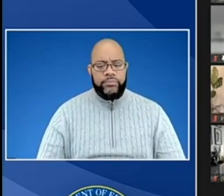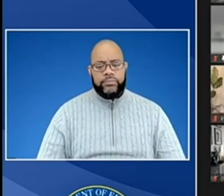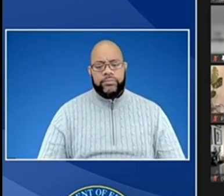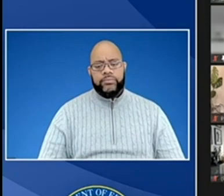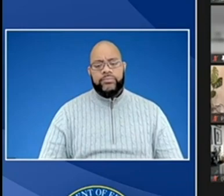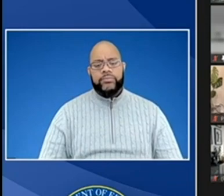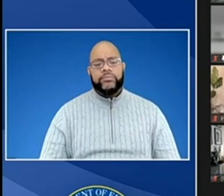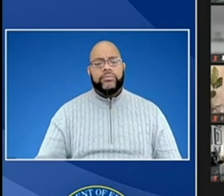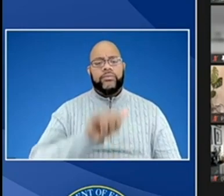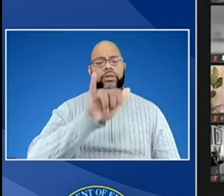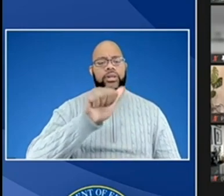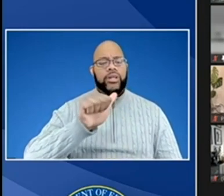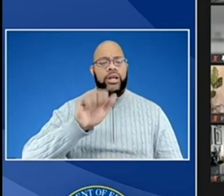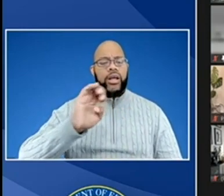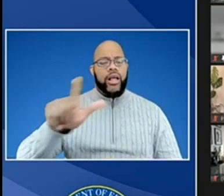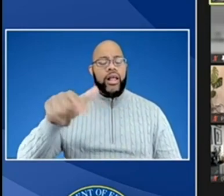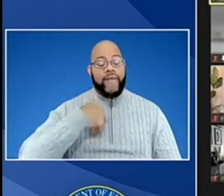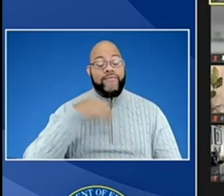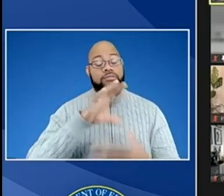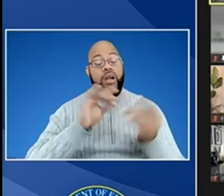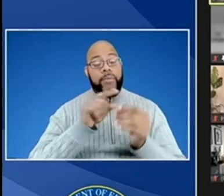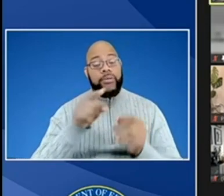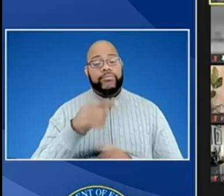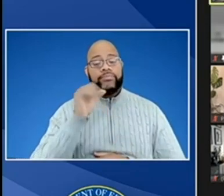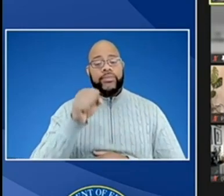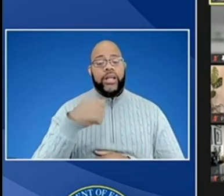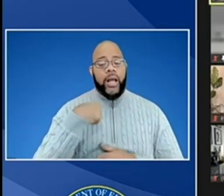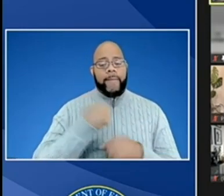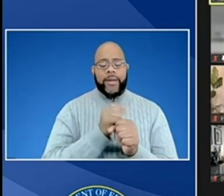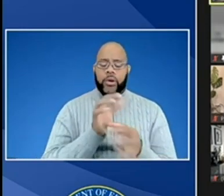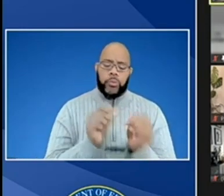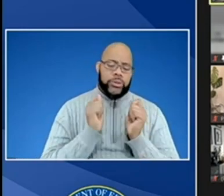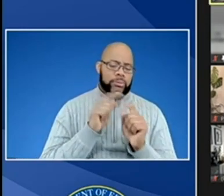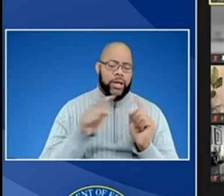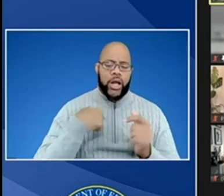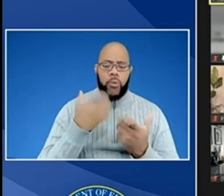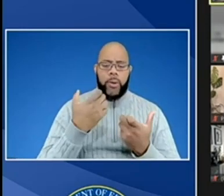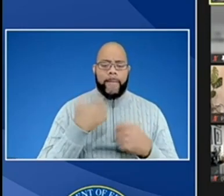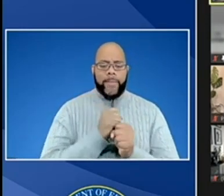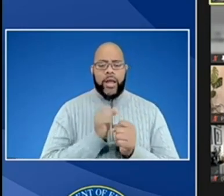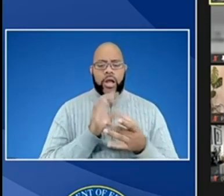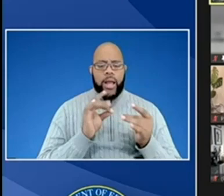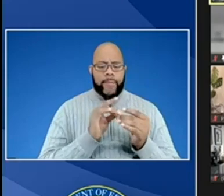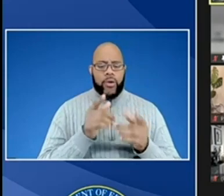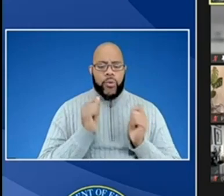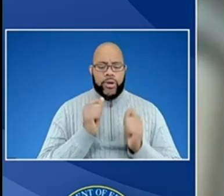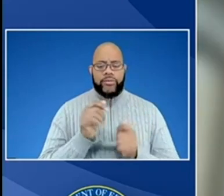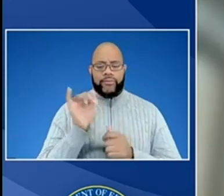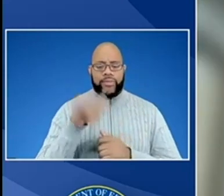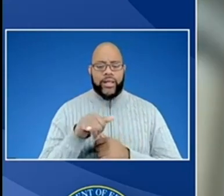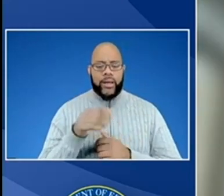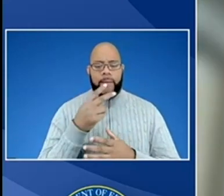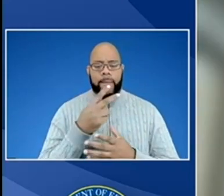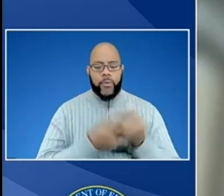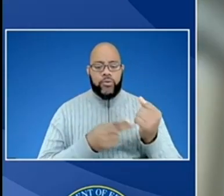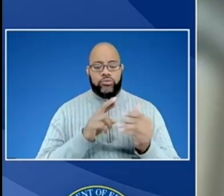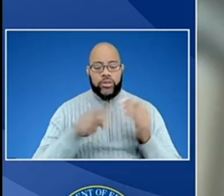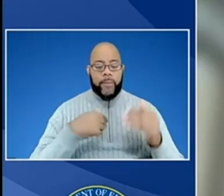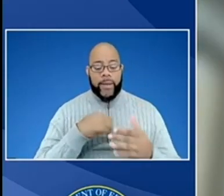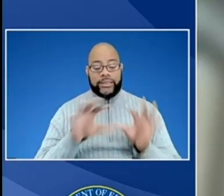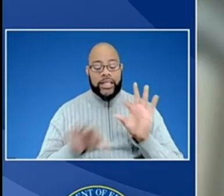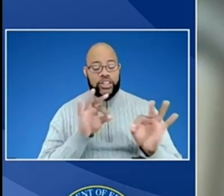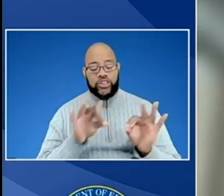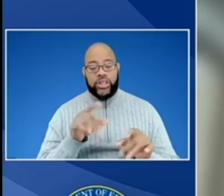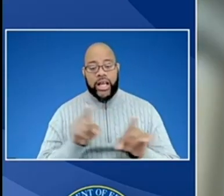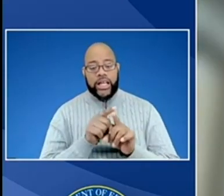Okay. Yael, you have a comment? Thanks, and I'll make this quick, but I do want to make a quick comment and note that both as a result of my selection